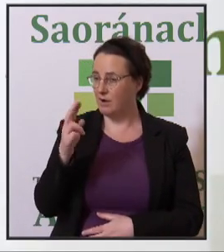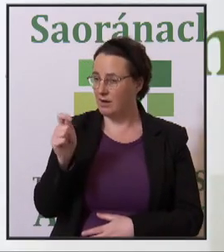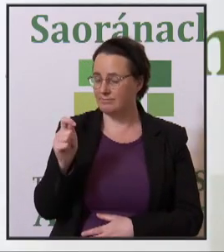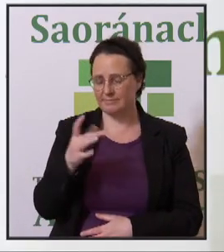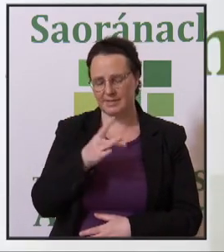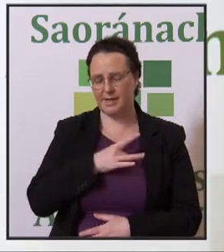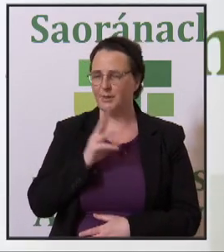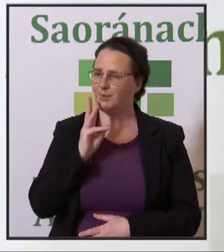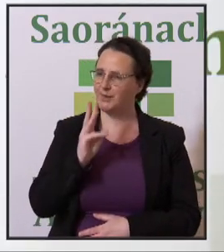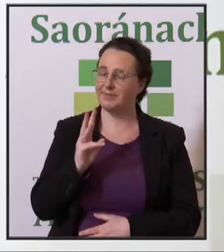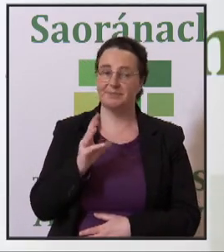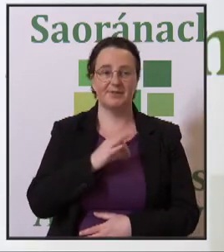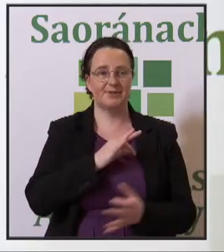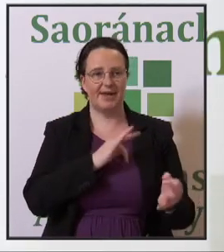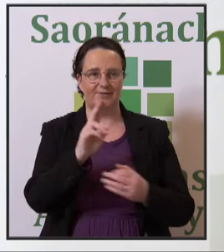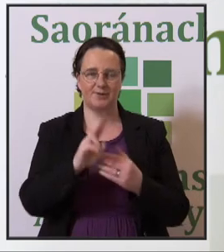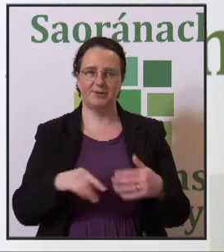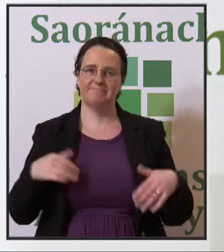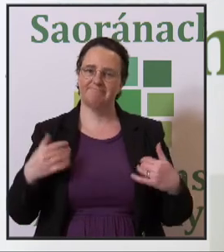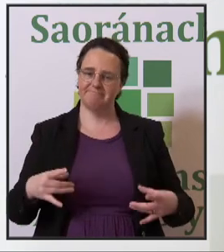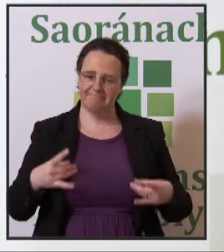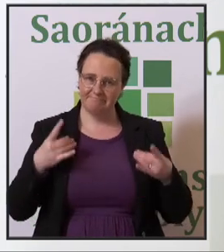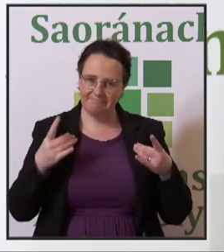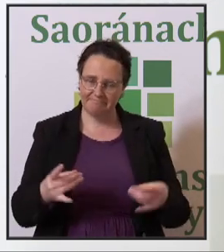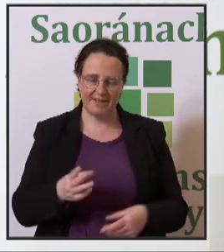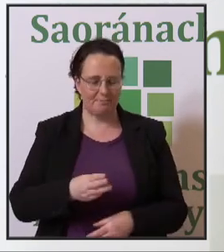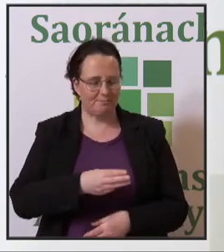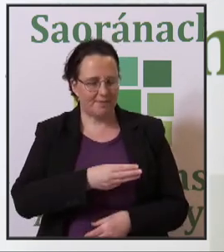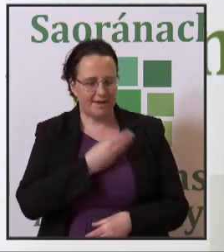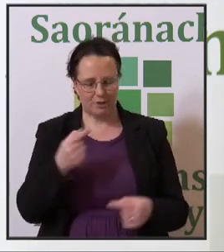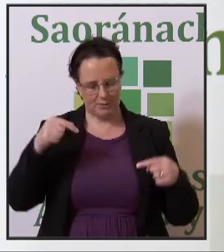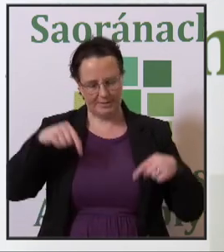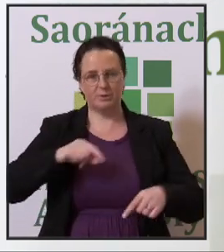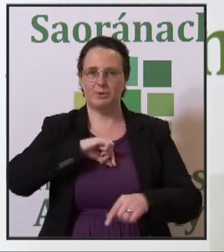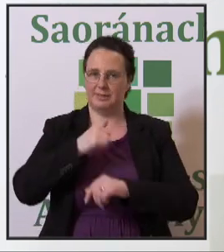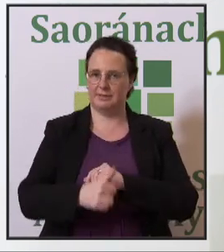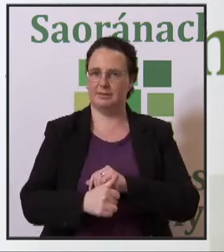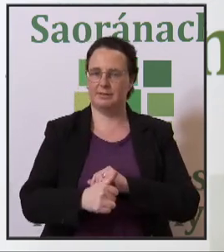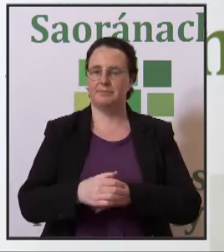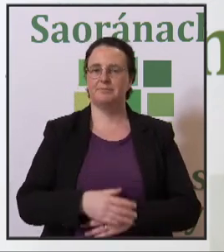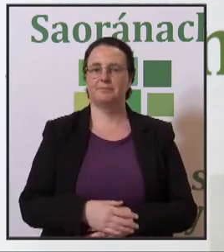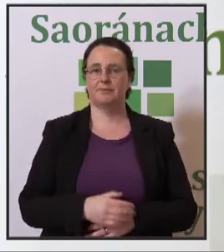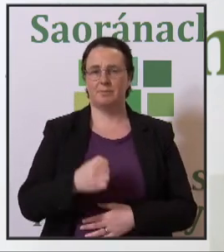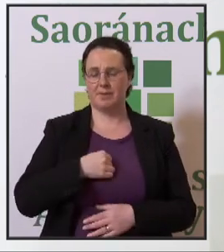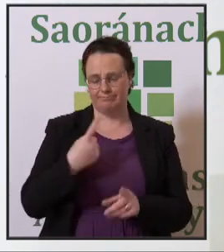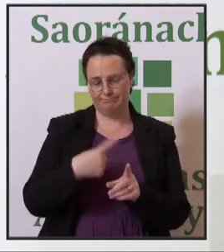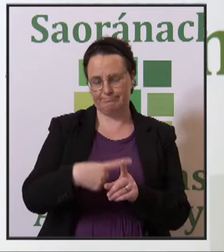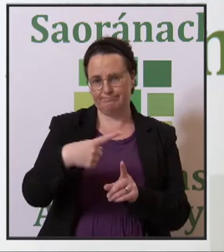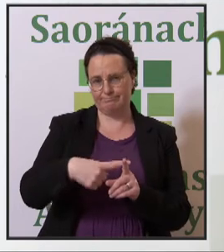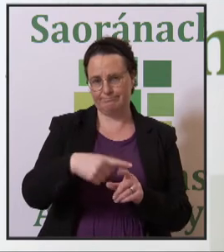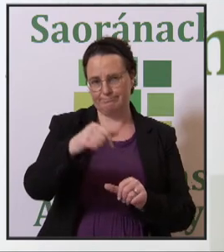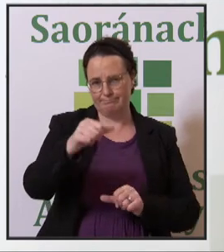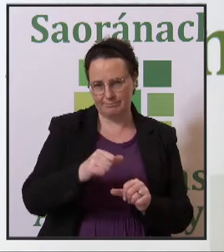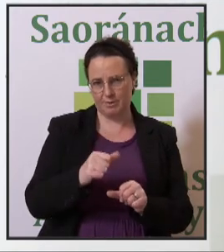Good afternoon. It is an honour and a pleasure to be here today. My brief presentation will consider